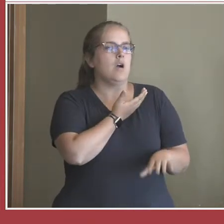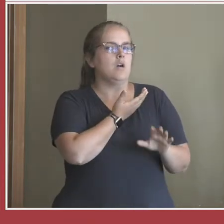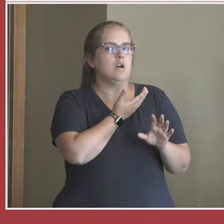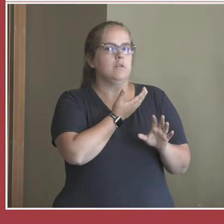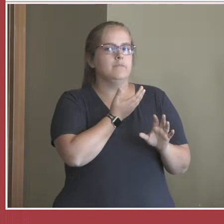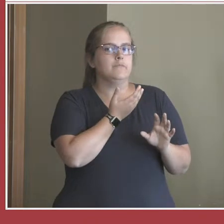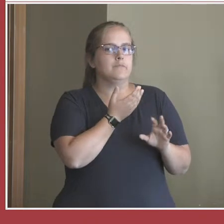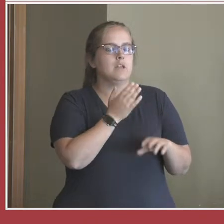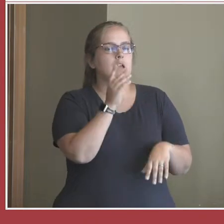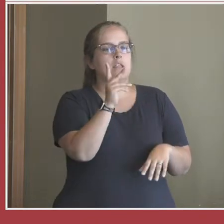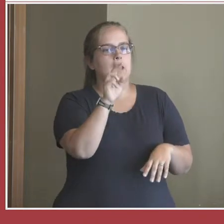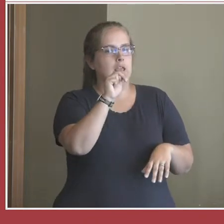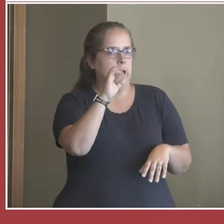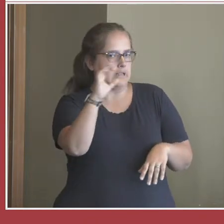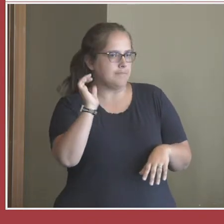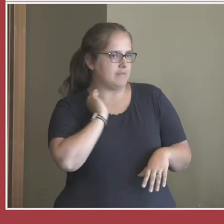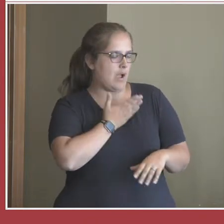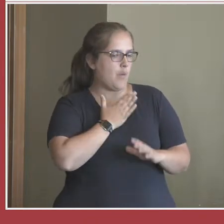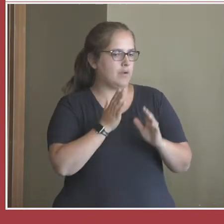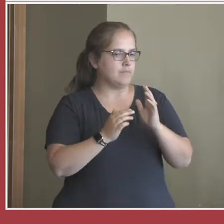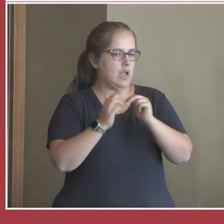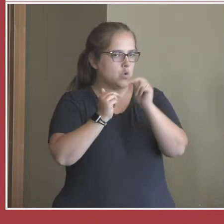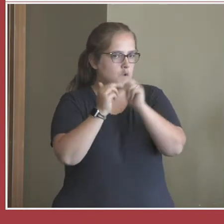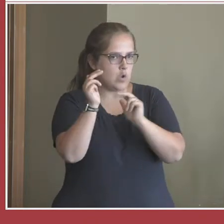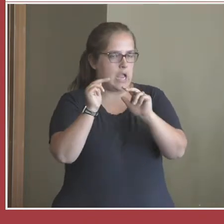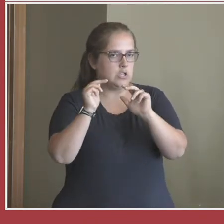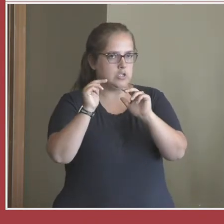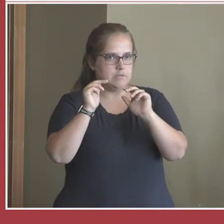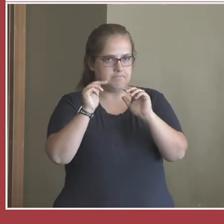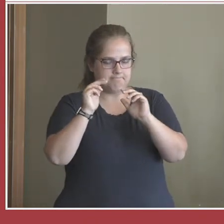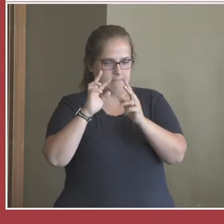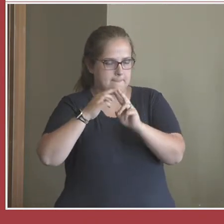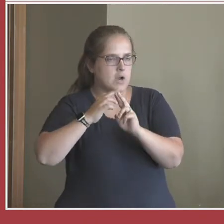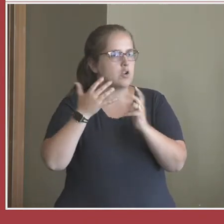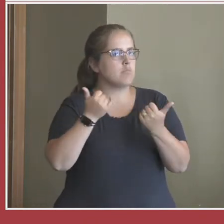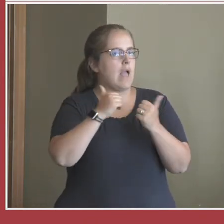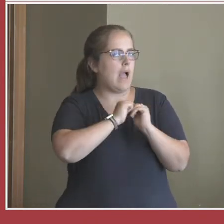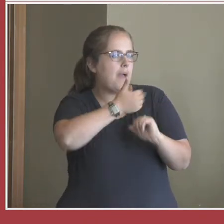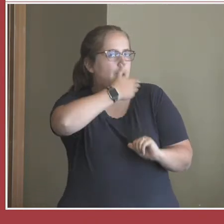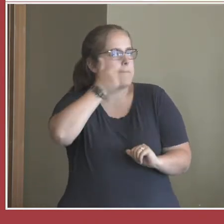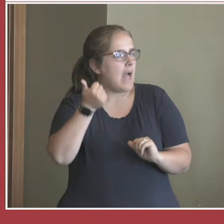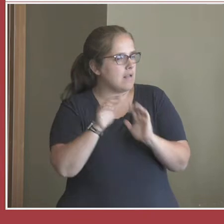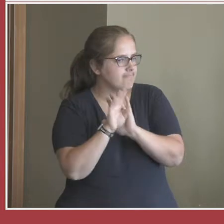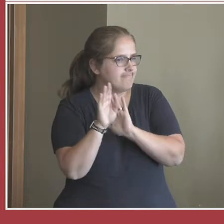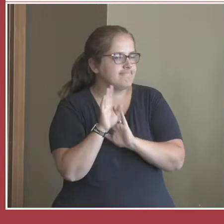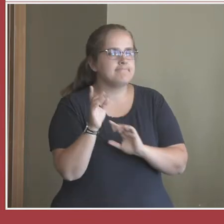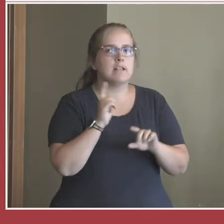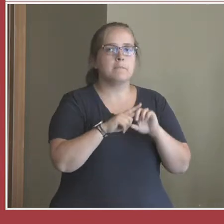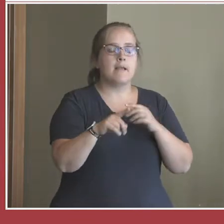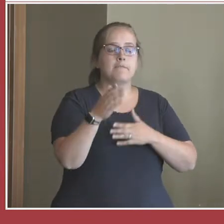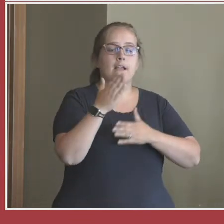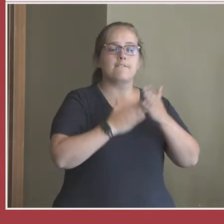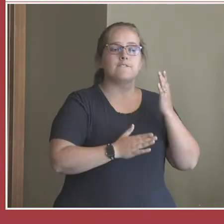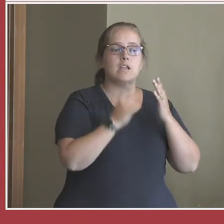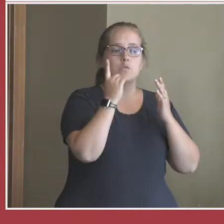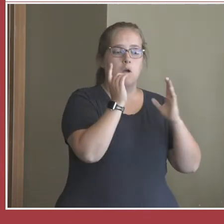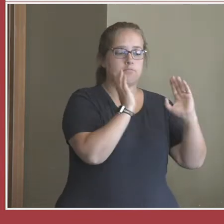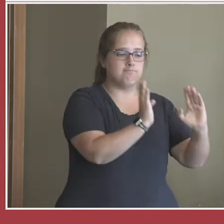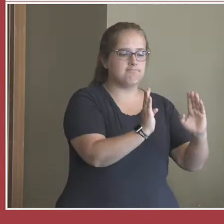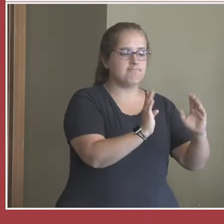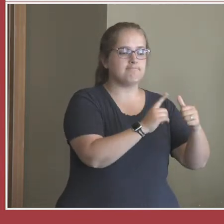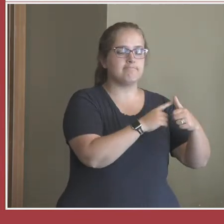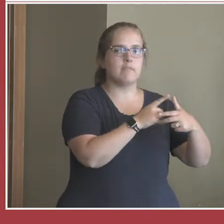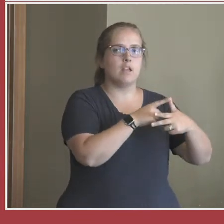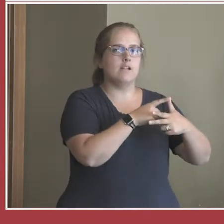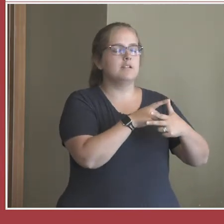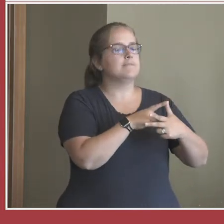with KNCC, who's our construction partner, on how best to do this. But phase 1, it would be the first